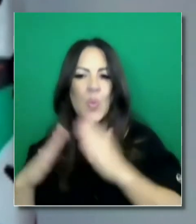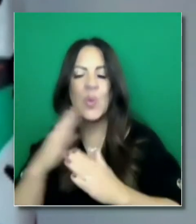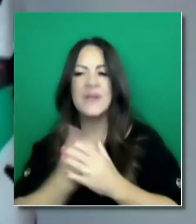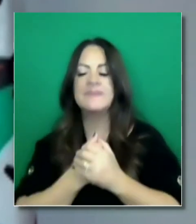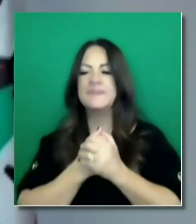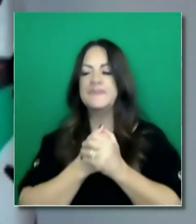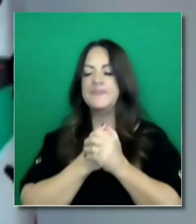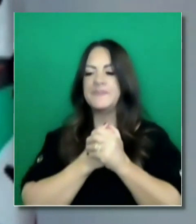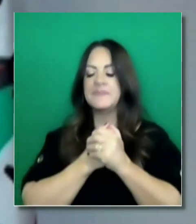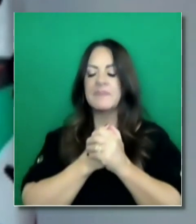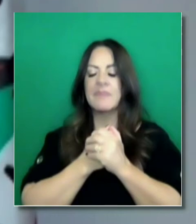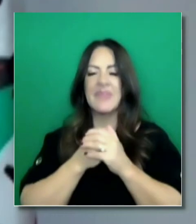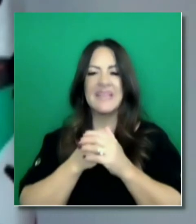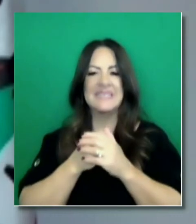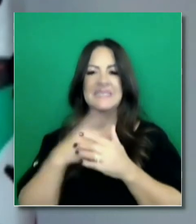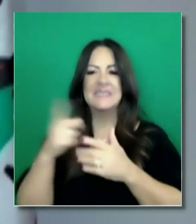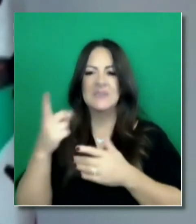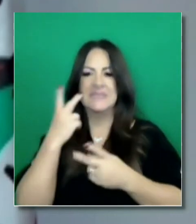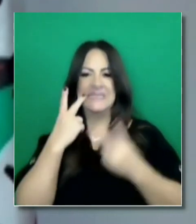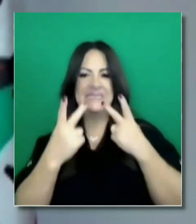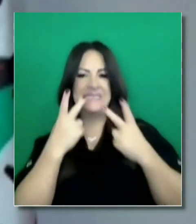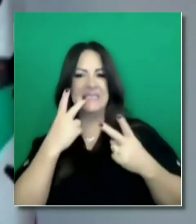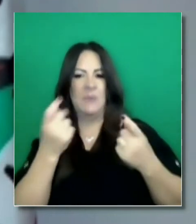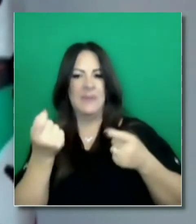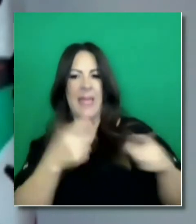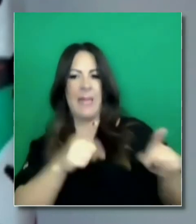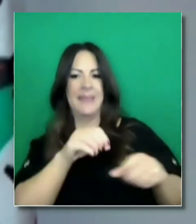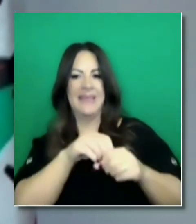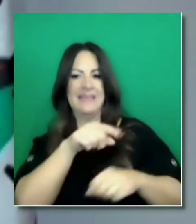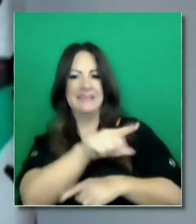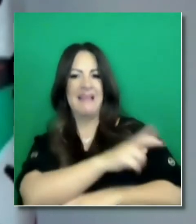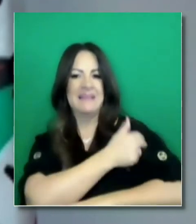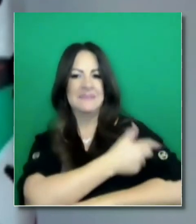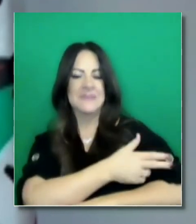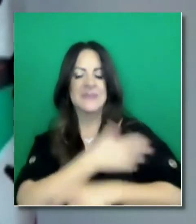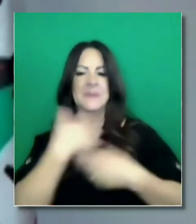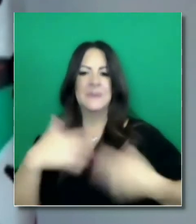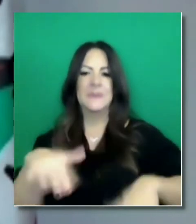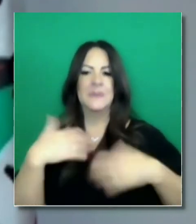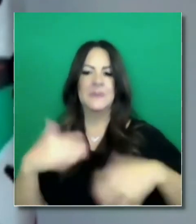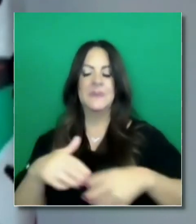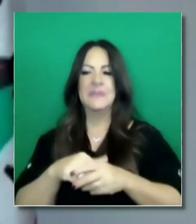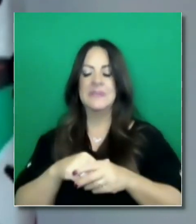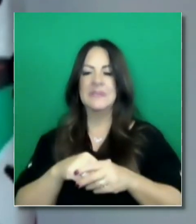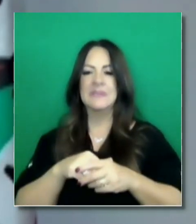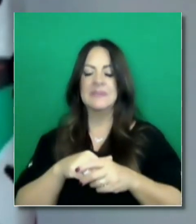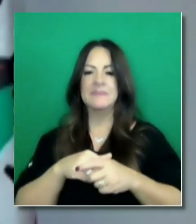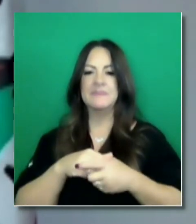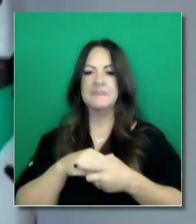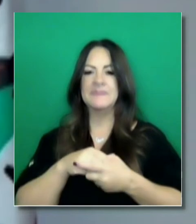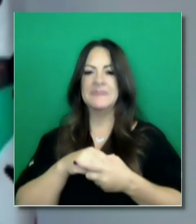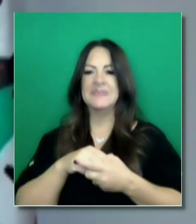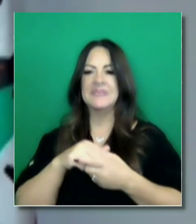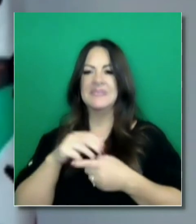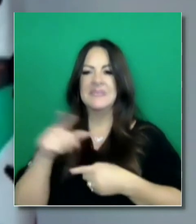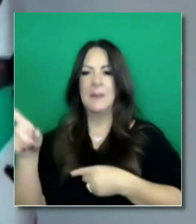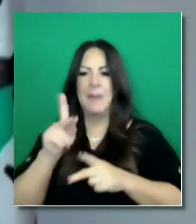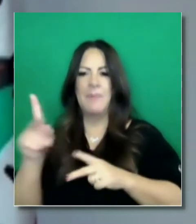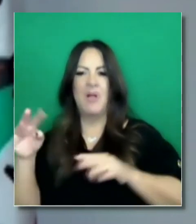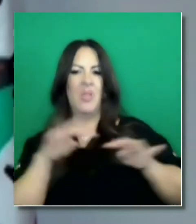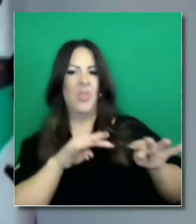think people are worried about what they're seeing in our hospitals. They believe more than ever that that could be them, that could be